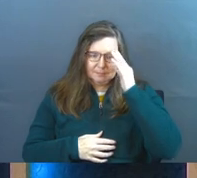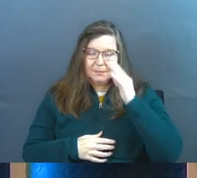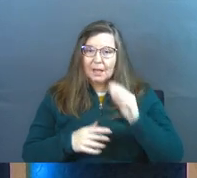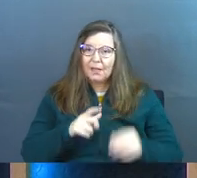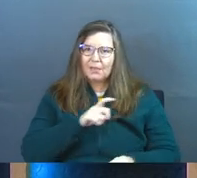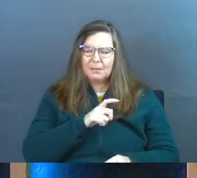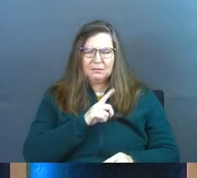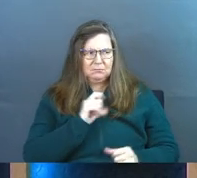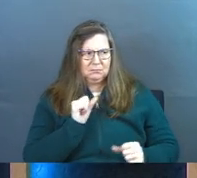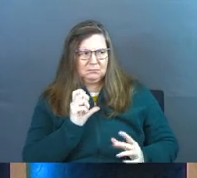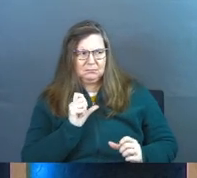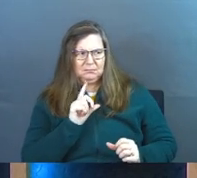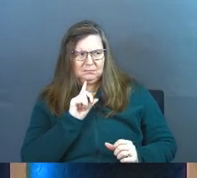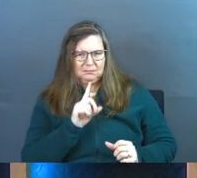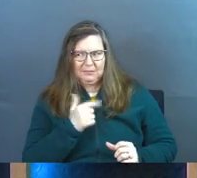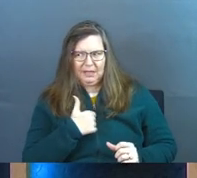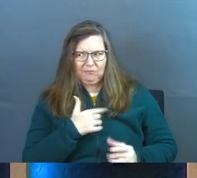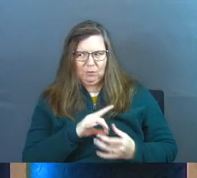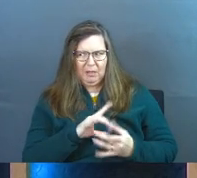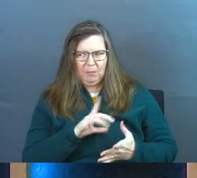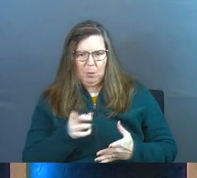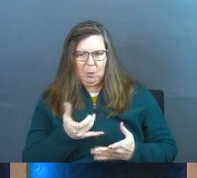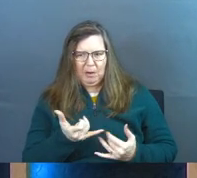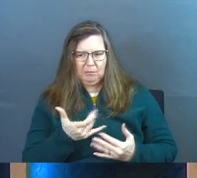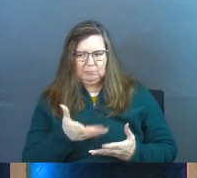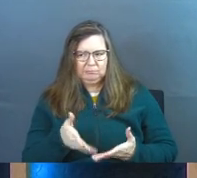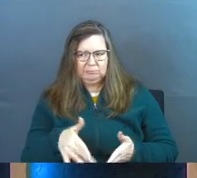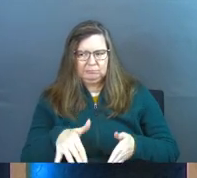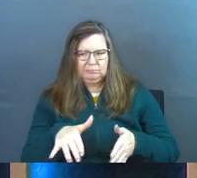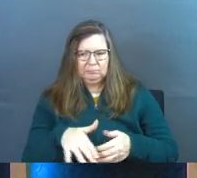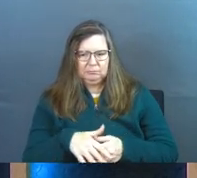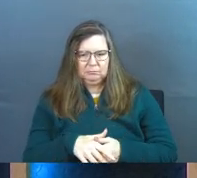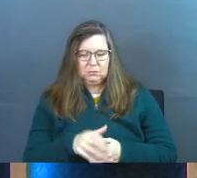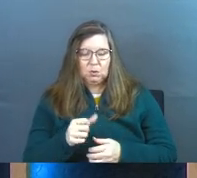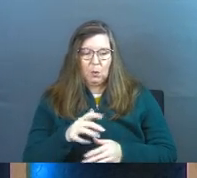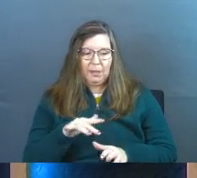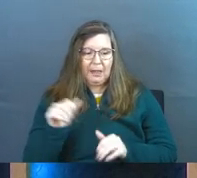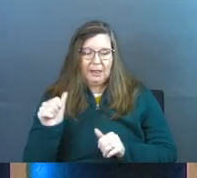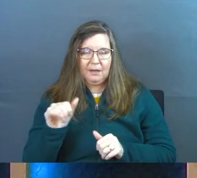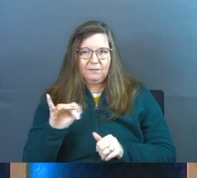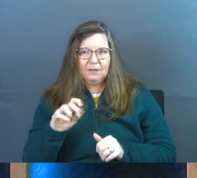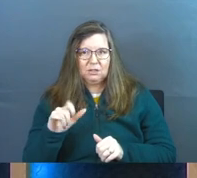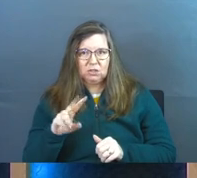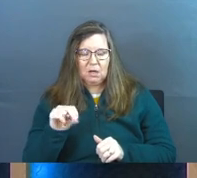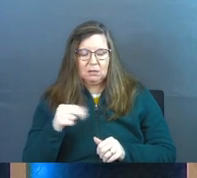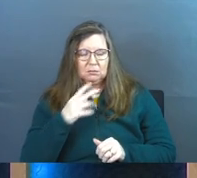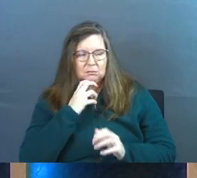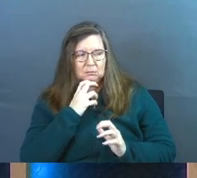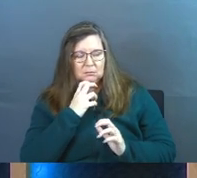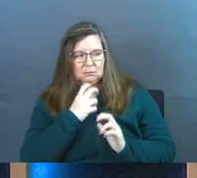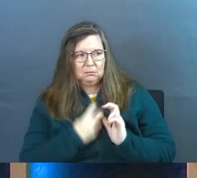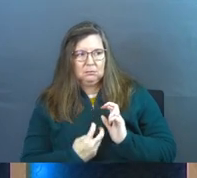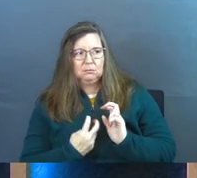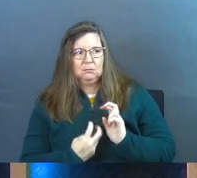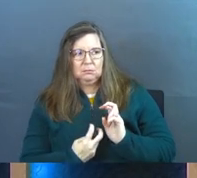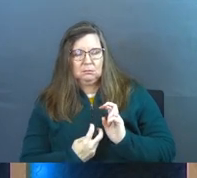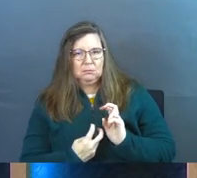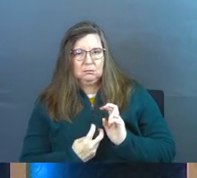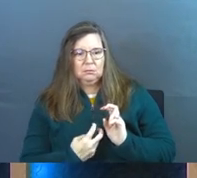The police are like, are you kidding me? I guess we got to let the guy go. And so they leave Valjean there in the bishop's presence and they